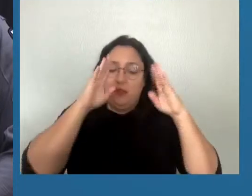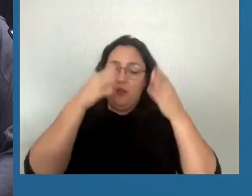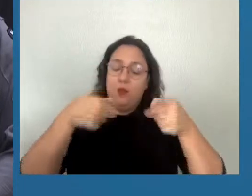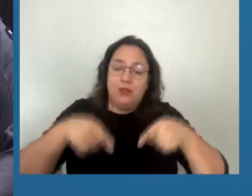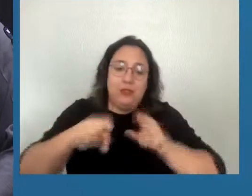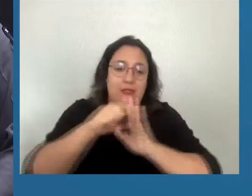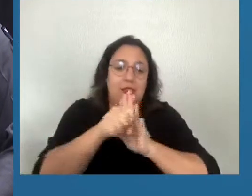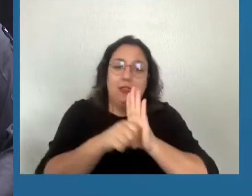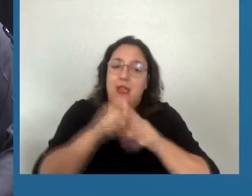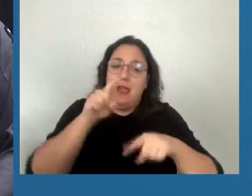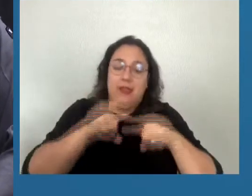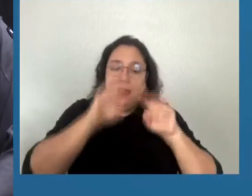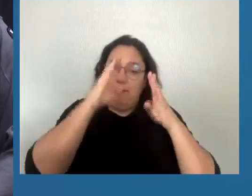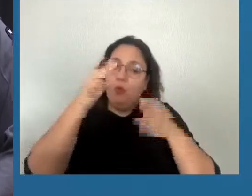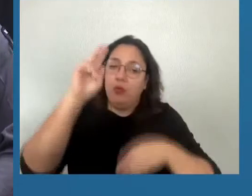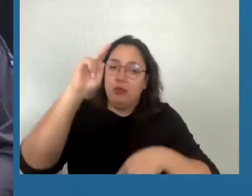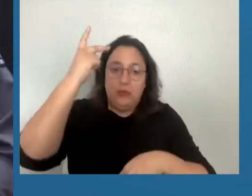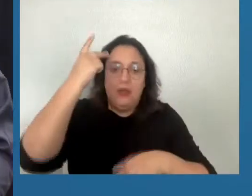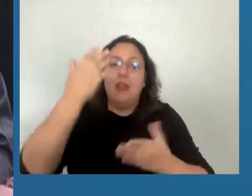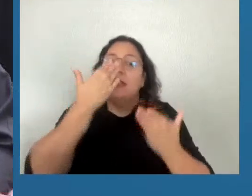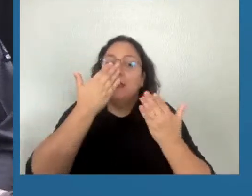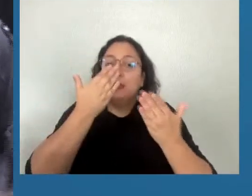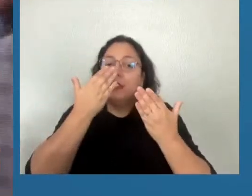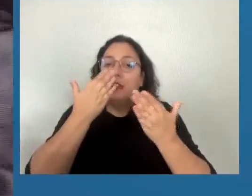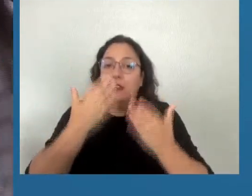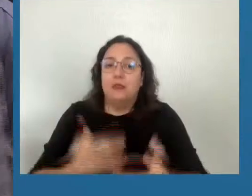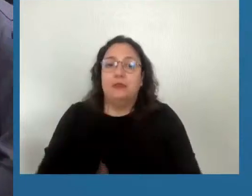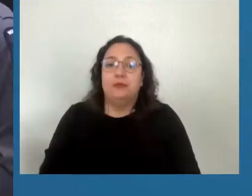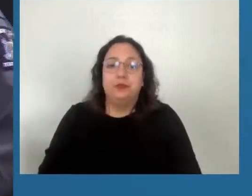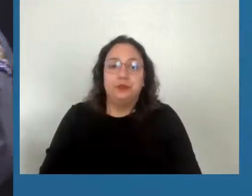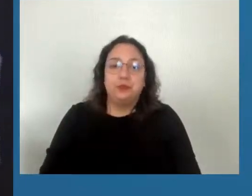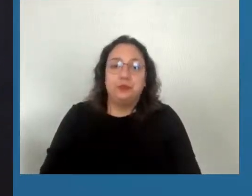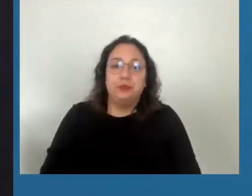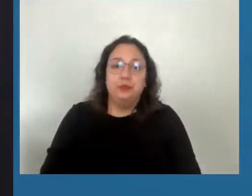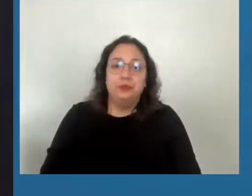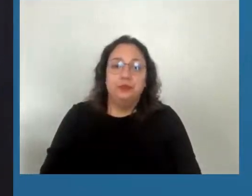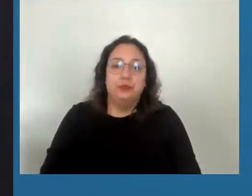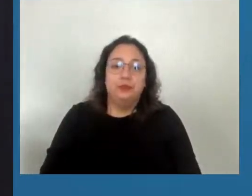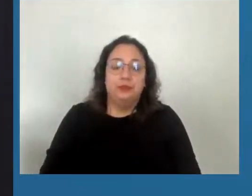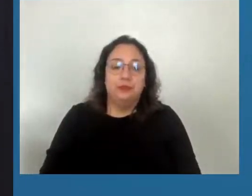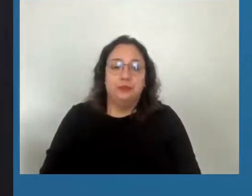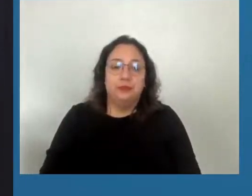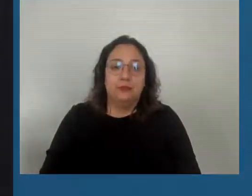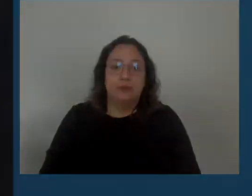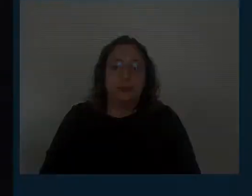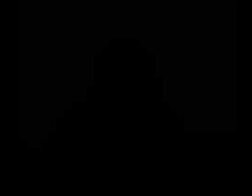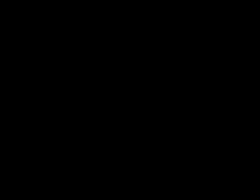politics, but on governance. Thanks, everybody. Appreciate What it. do you scope of when they say they're What not, about Andrew don't Cuomo running? condone Do you these welcome